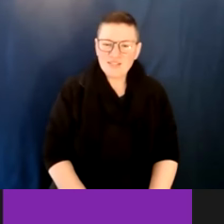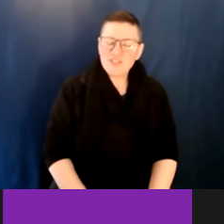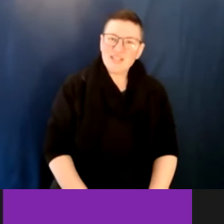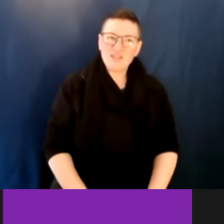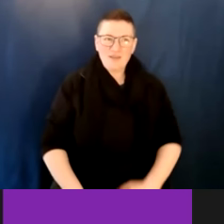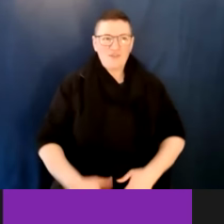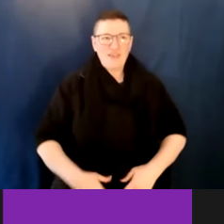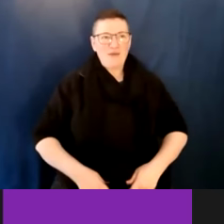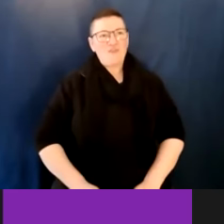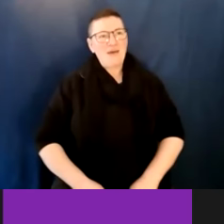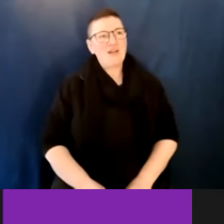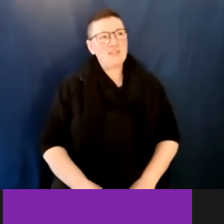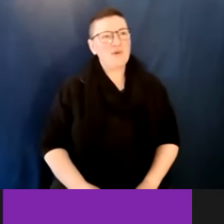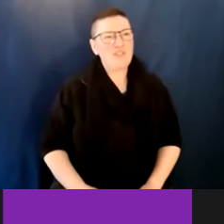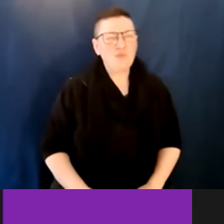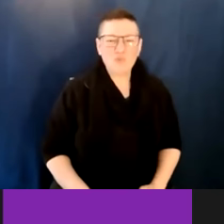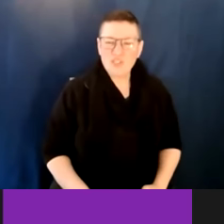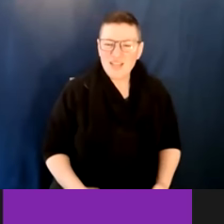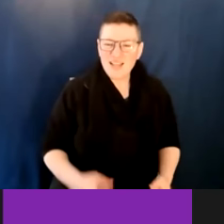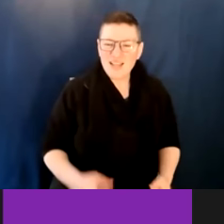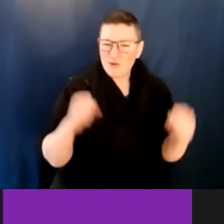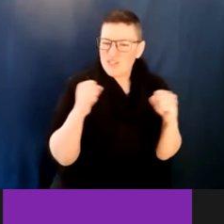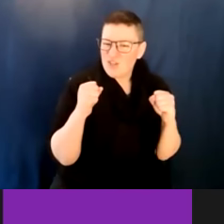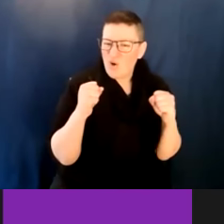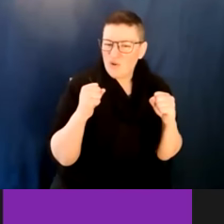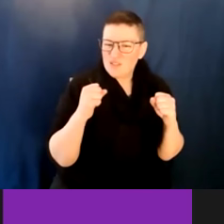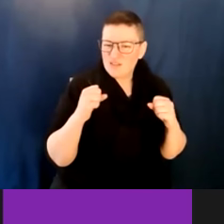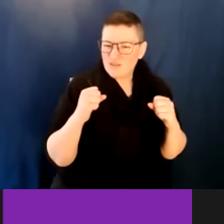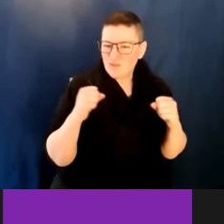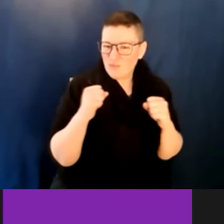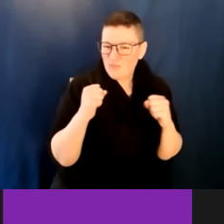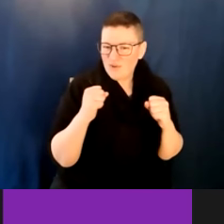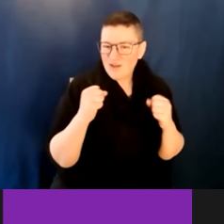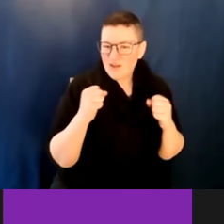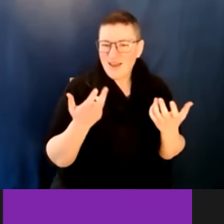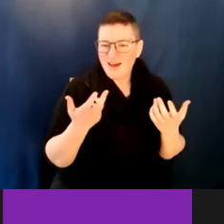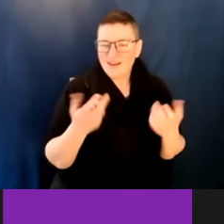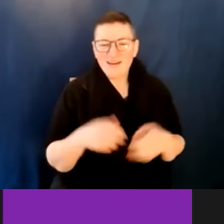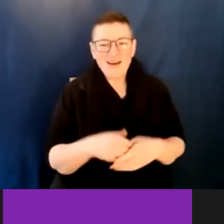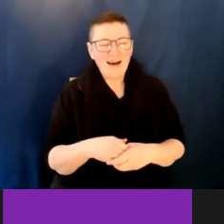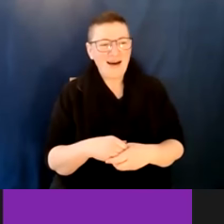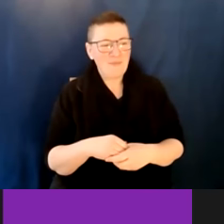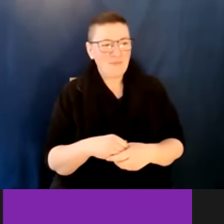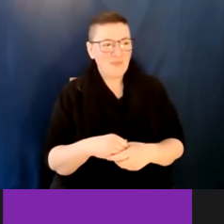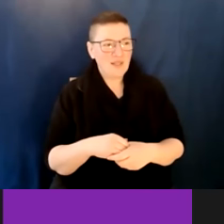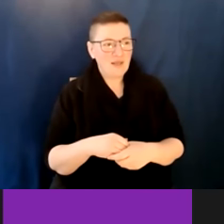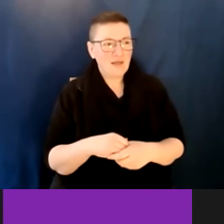it's interesting, actually, like for that one, I suppose you would you say like a person is cold? Yeah.